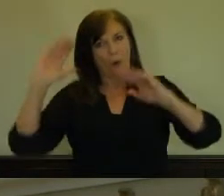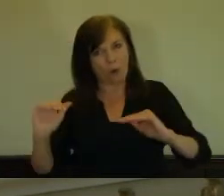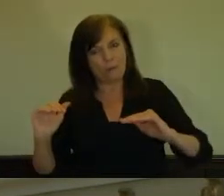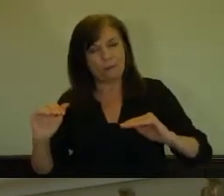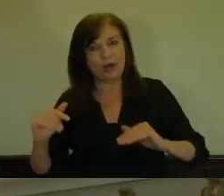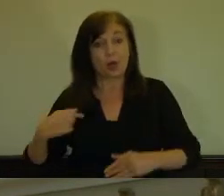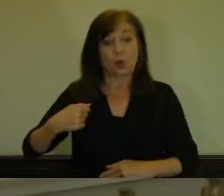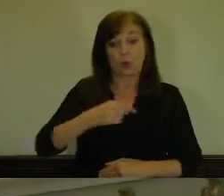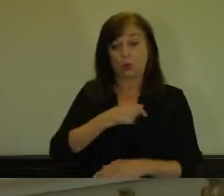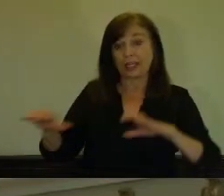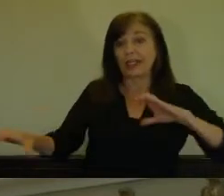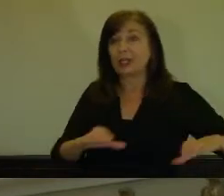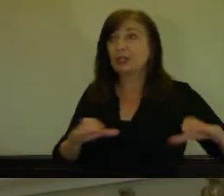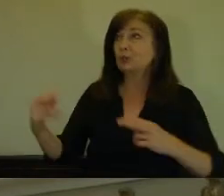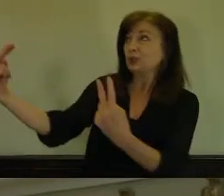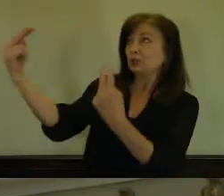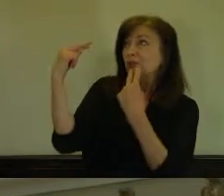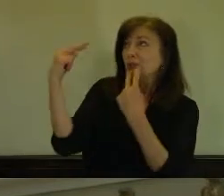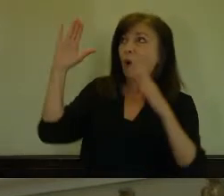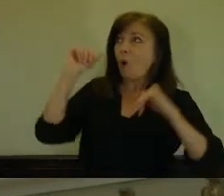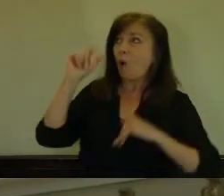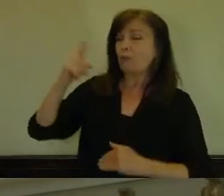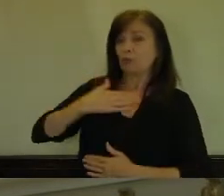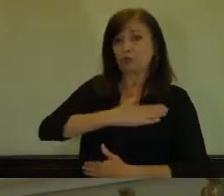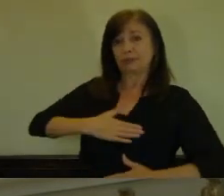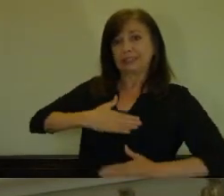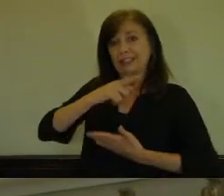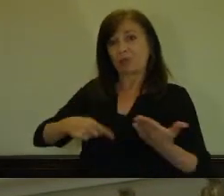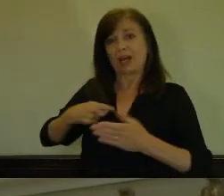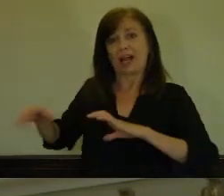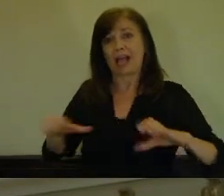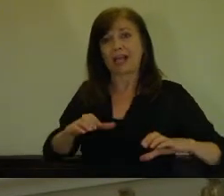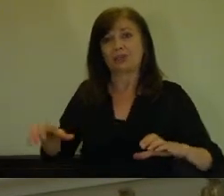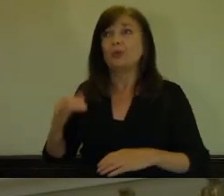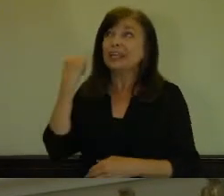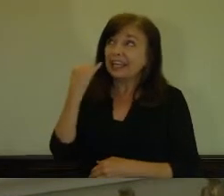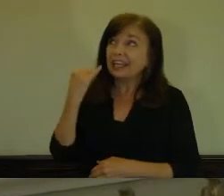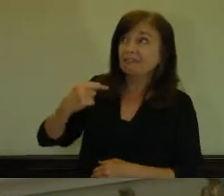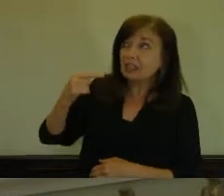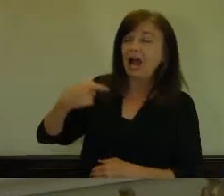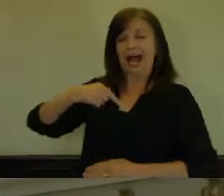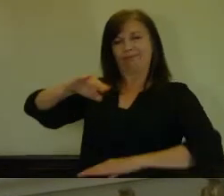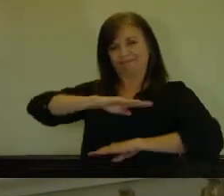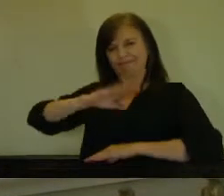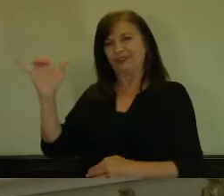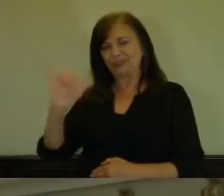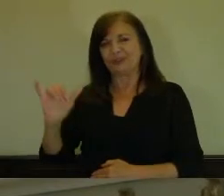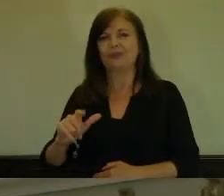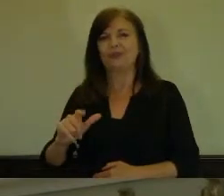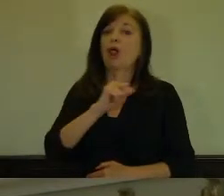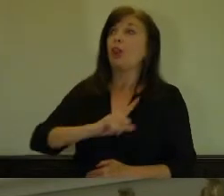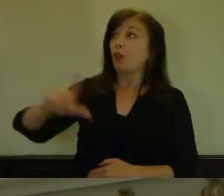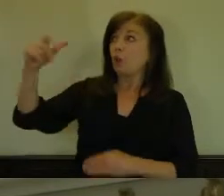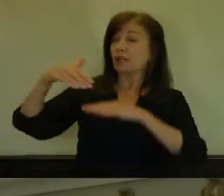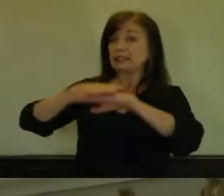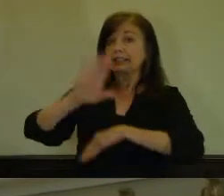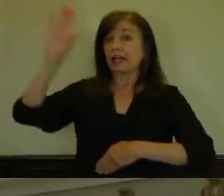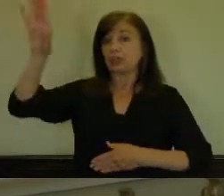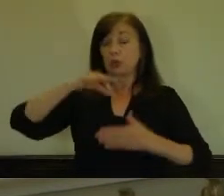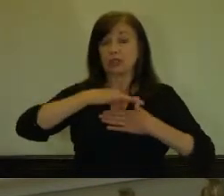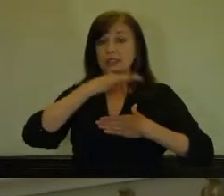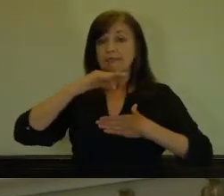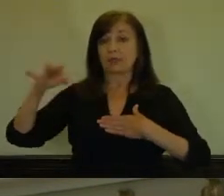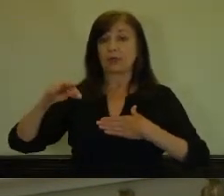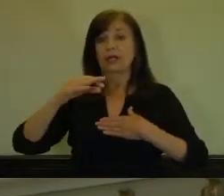to God be my theme. I will be glad in the Lord. Lord, send out